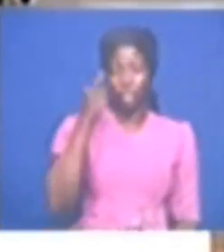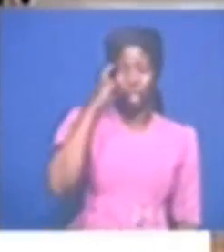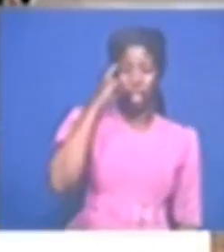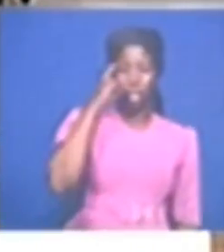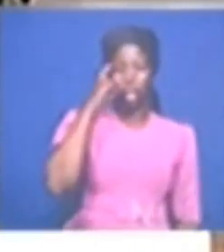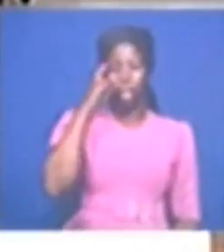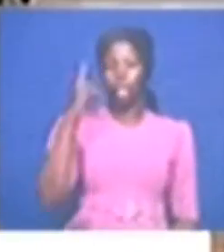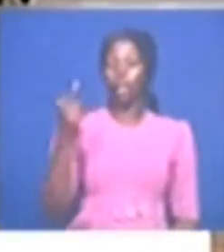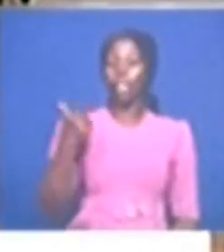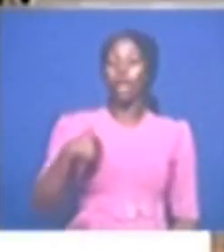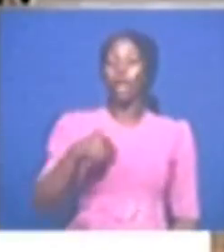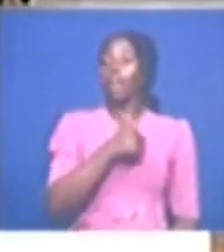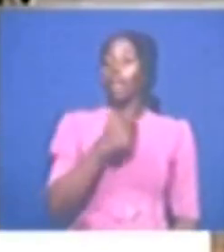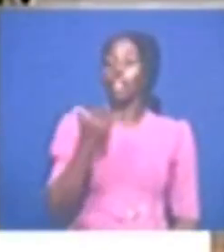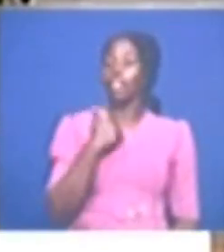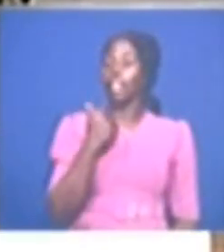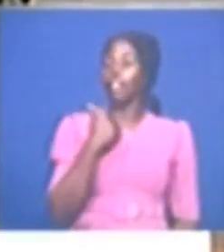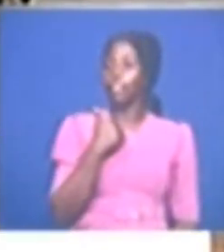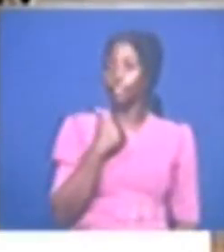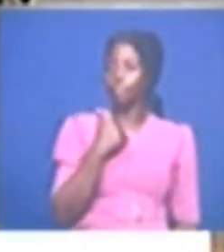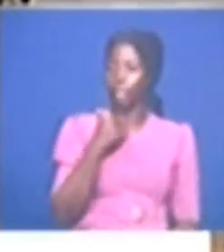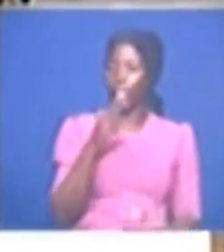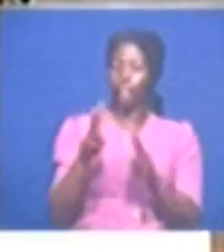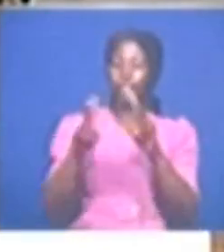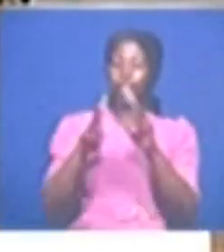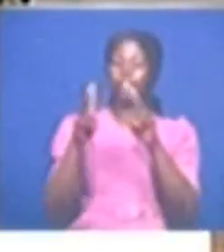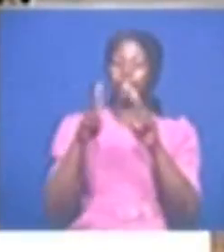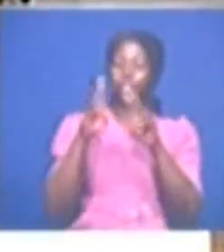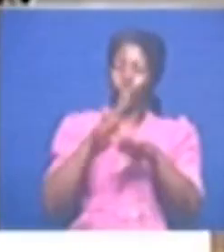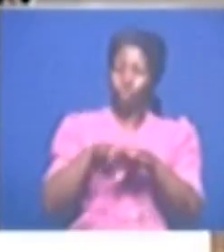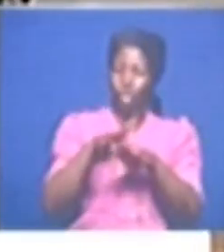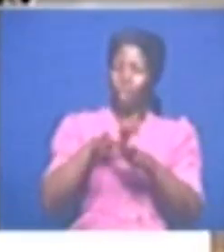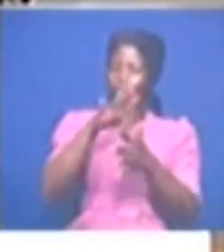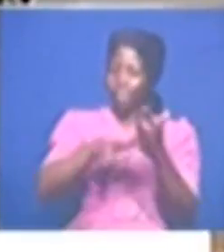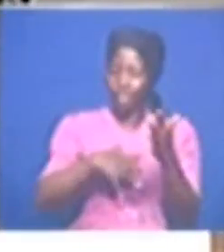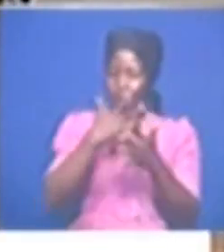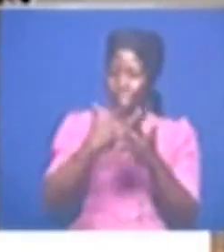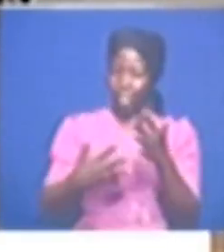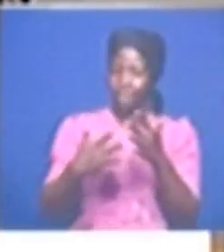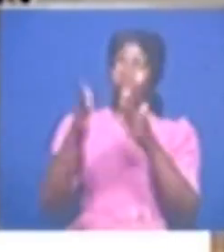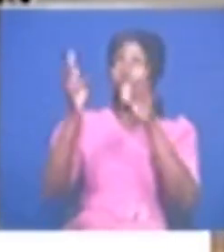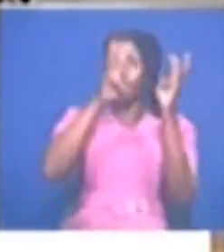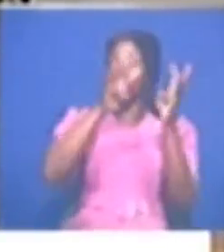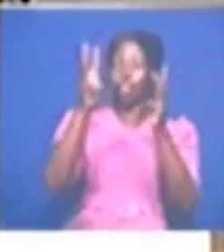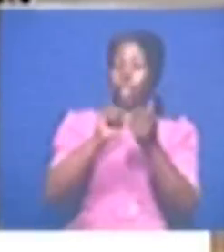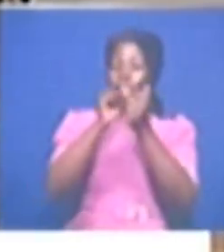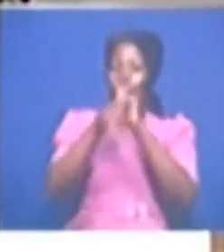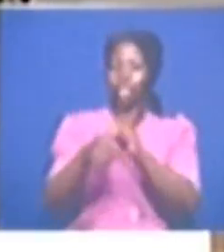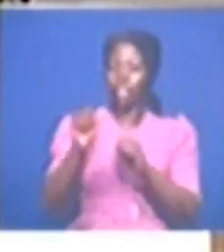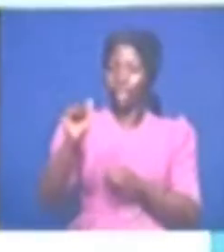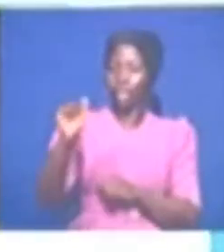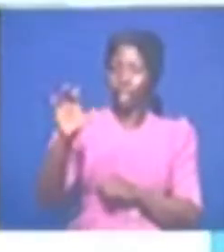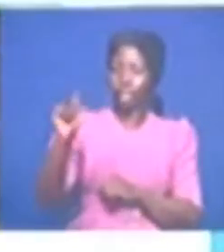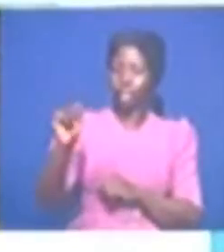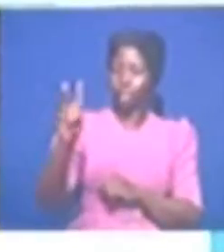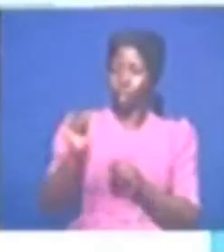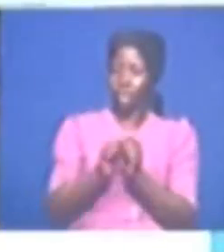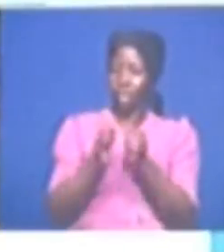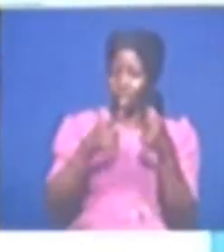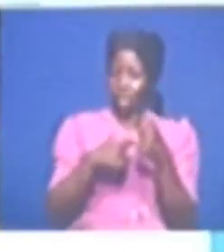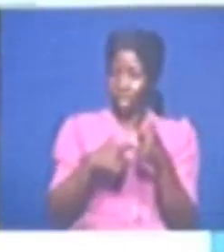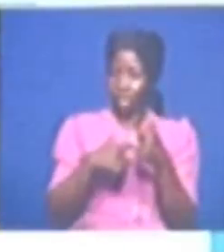we have actually a very impressive framework, the Climate Change Act 2016. That has solved all